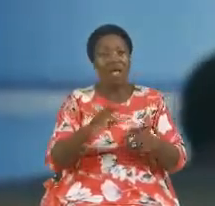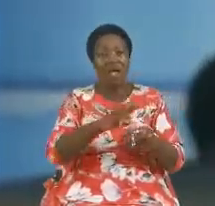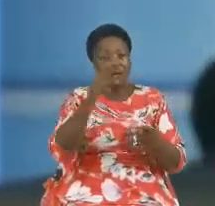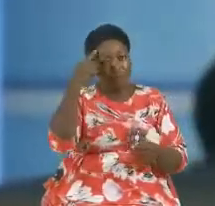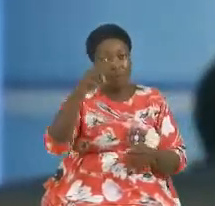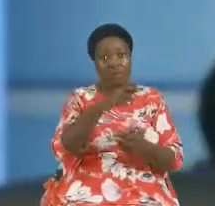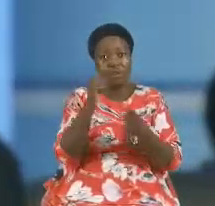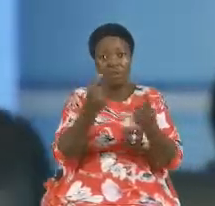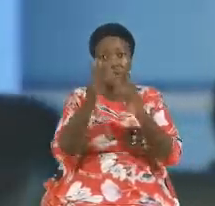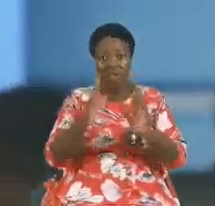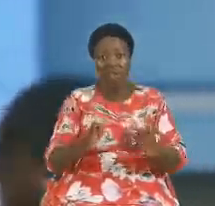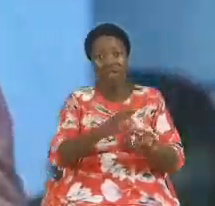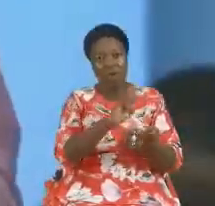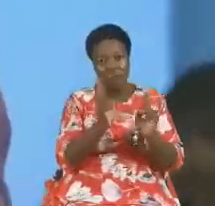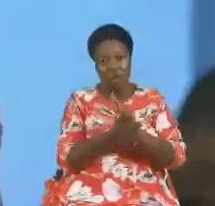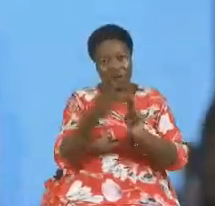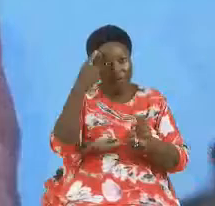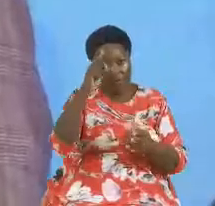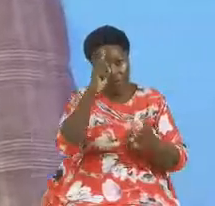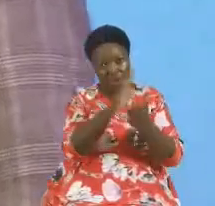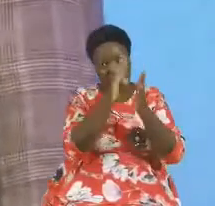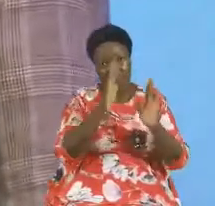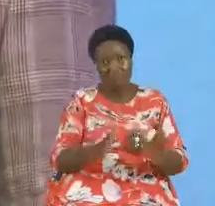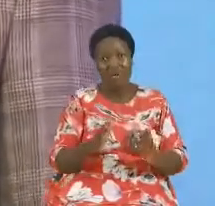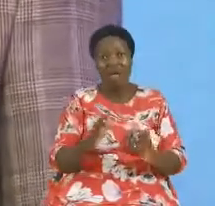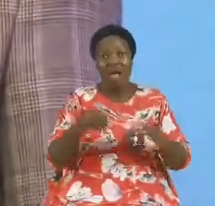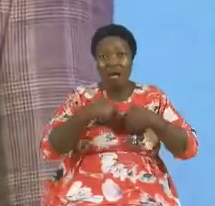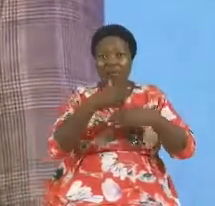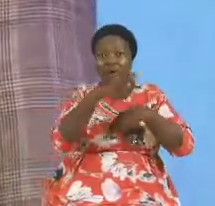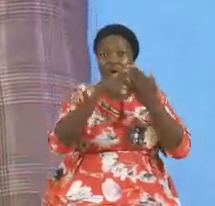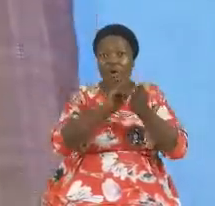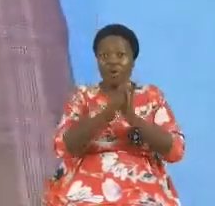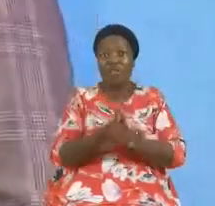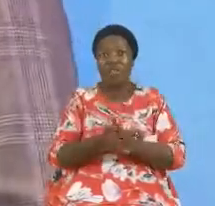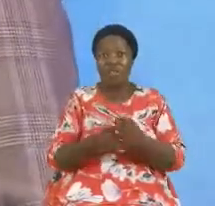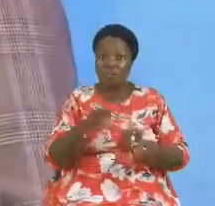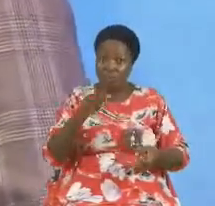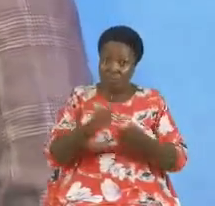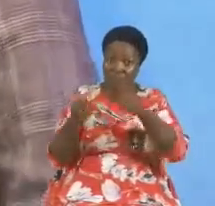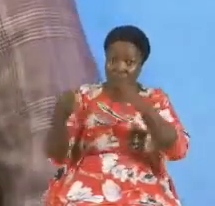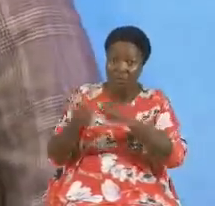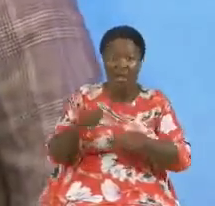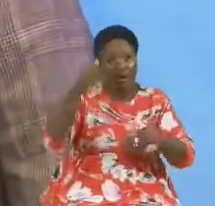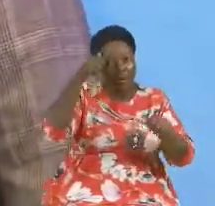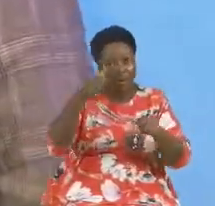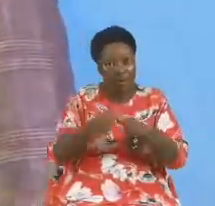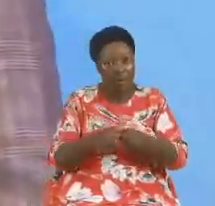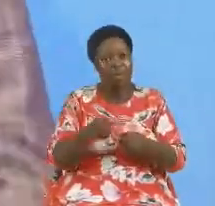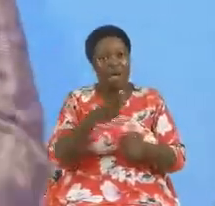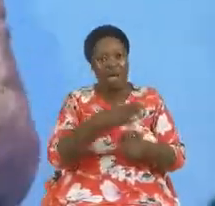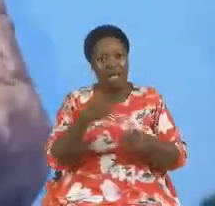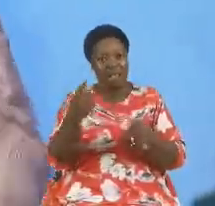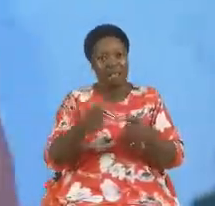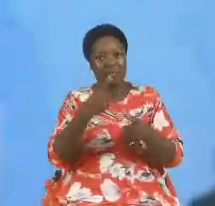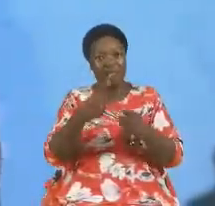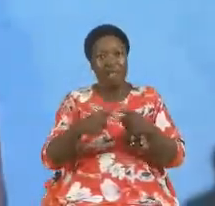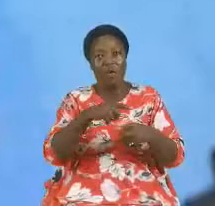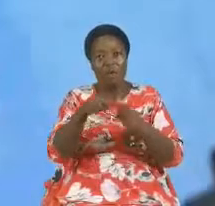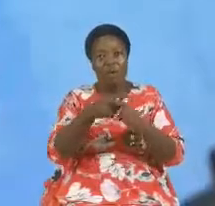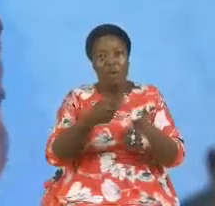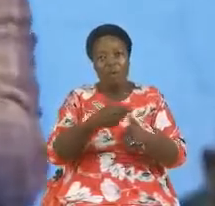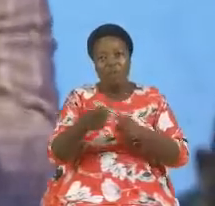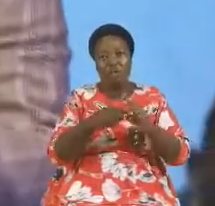something and persecute, for the sinner, repent. For the believer, I mean, all these challenges,